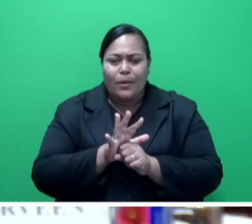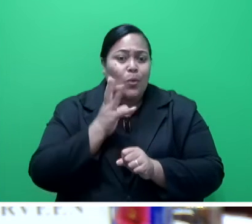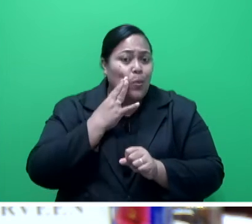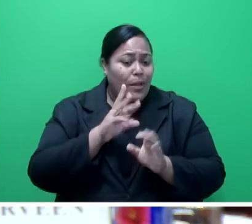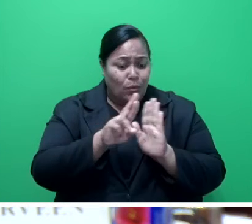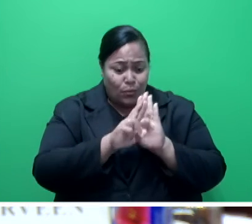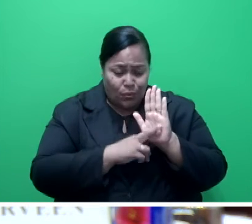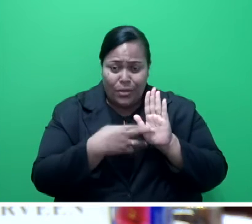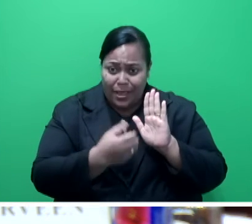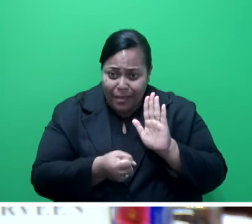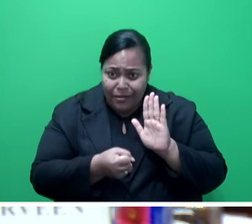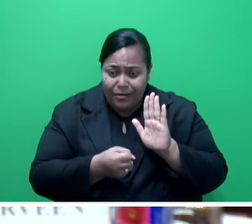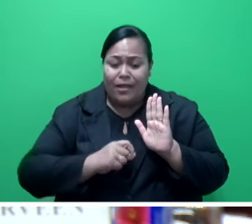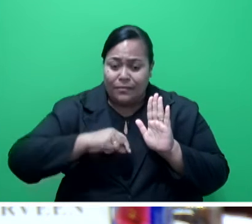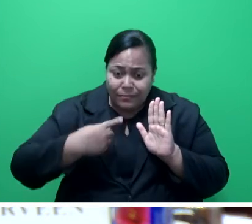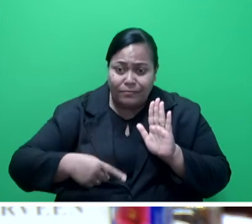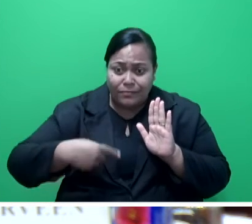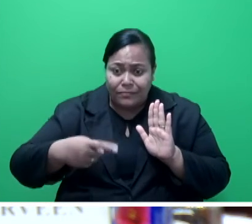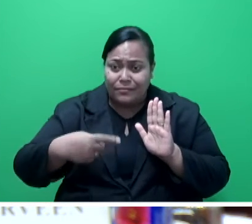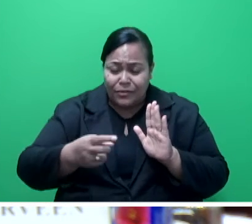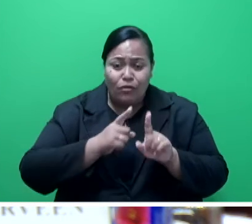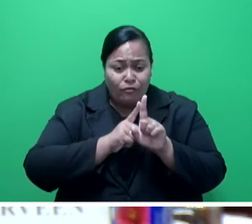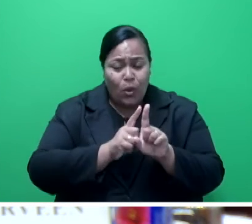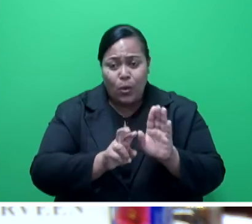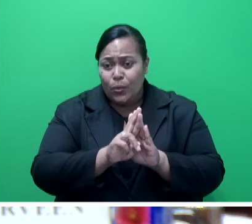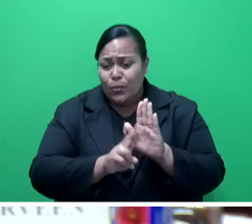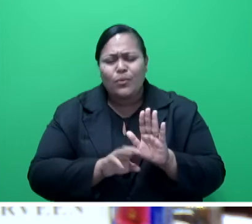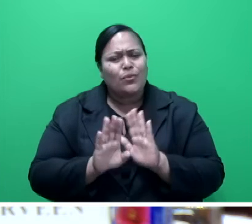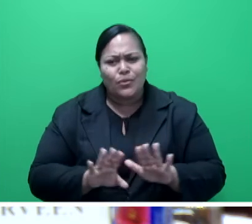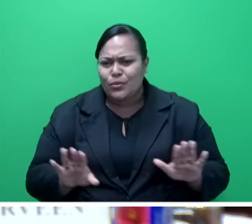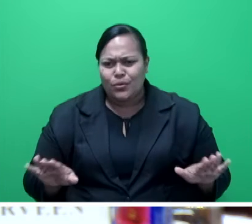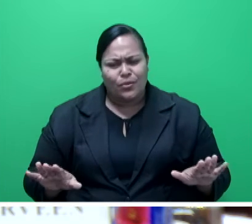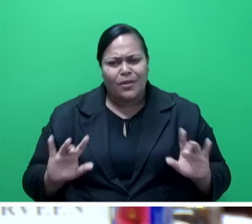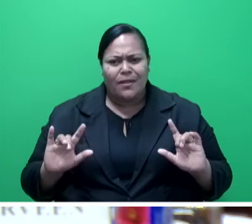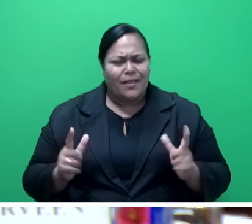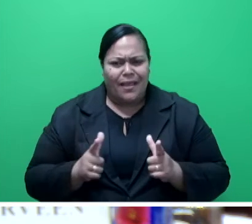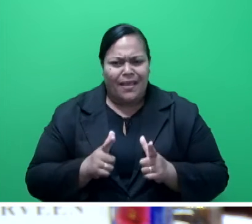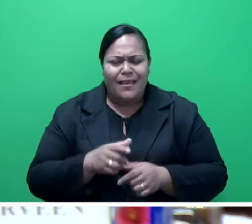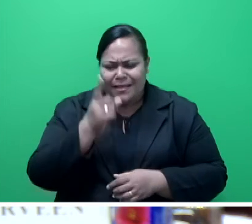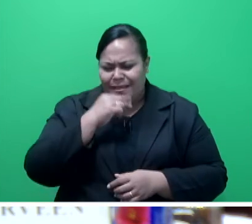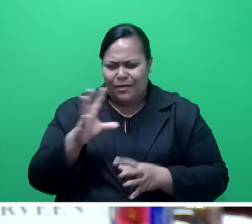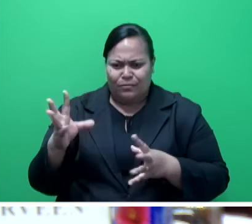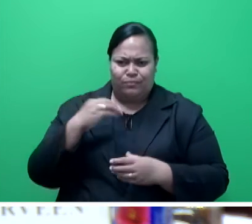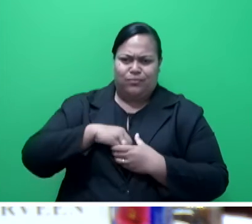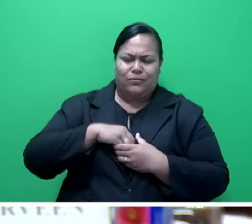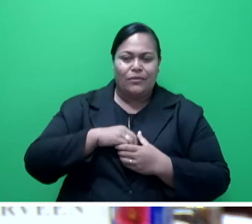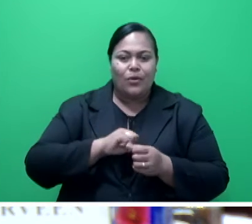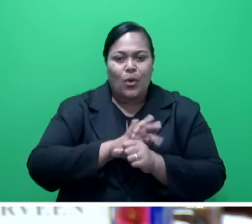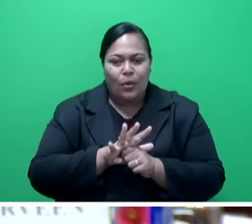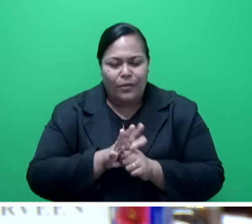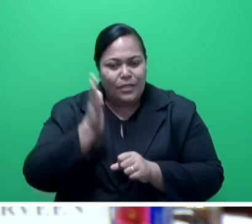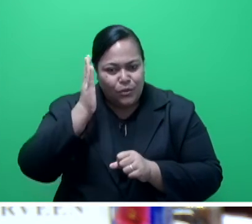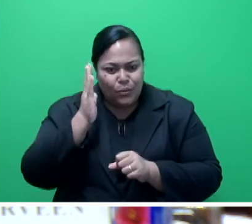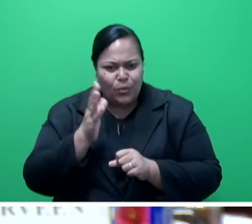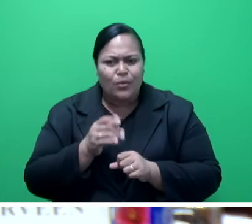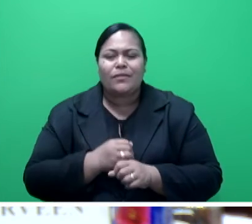and consistently applied, children are less likely to contract COVID-19 in schools than in the